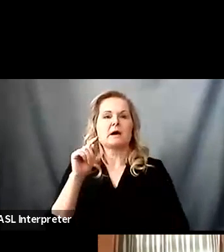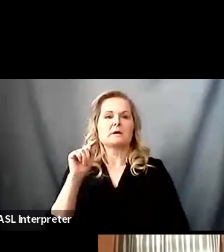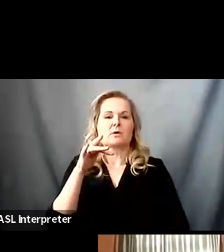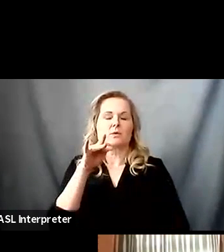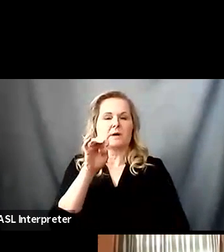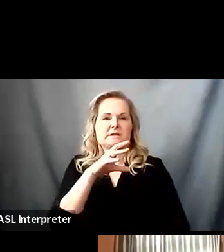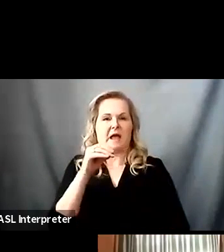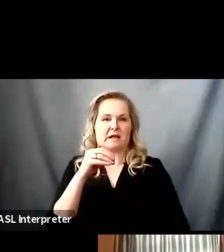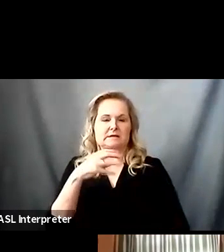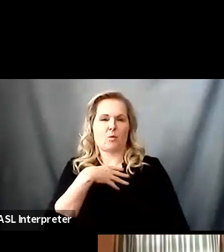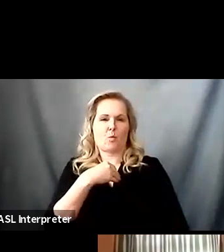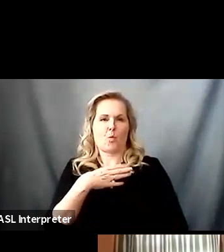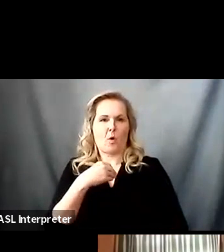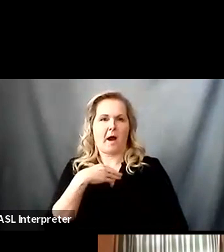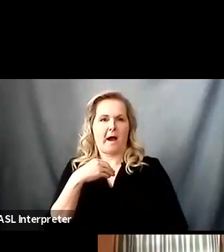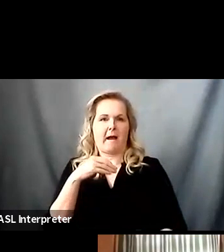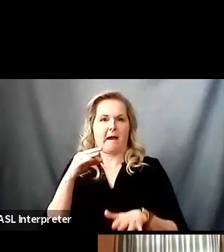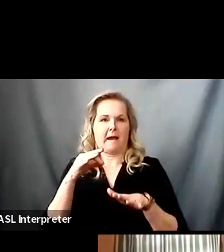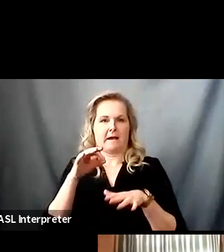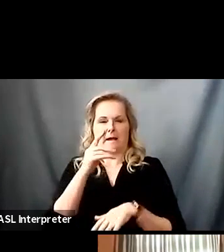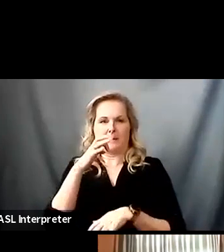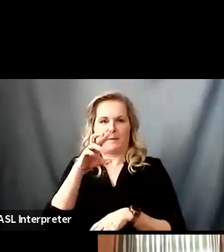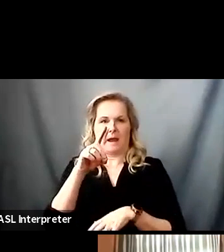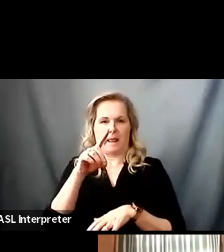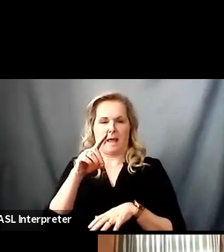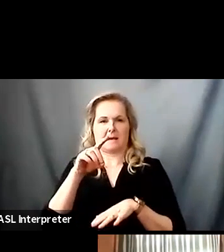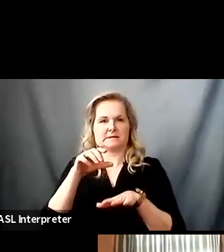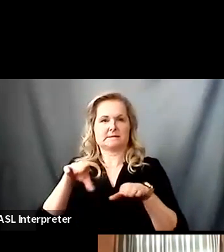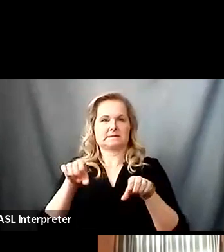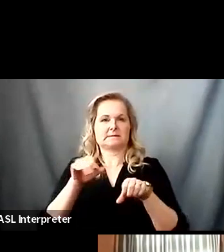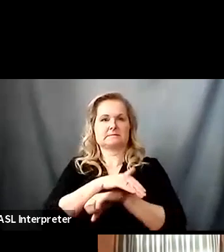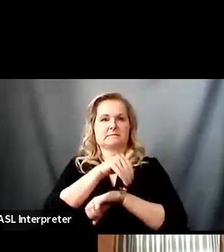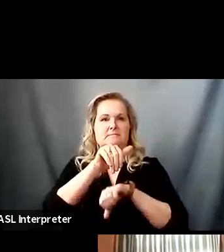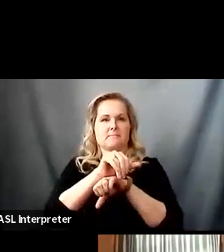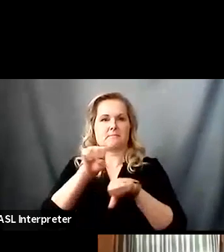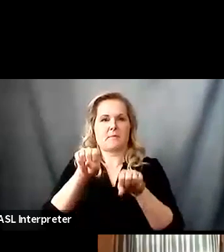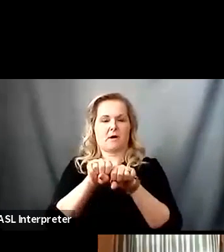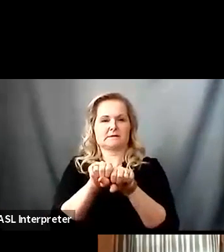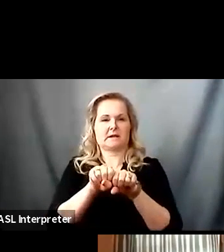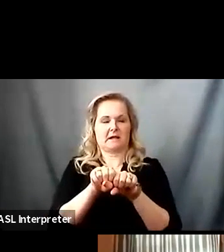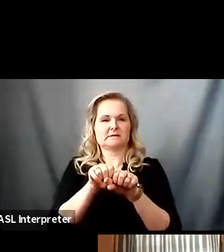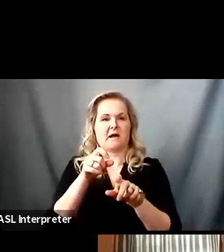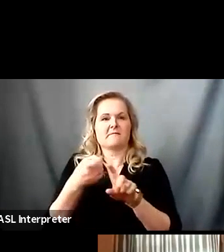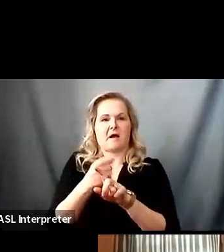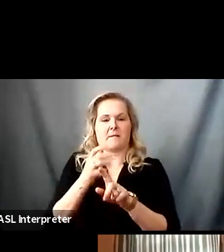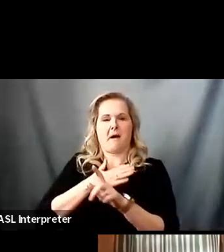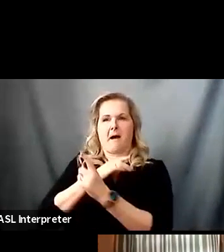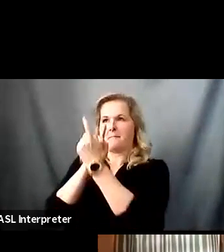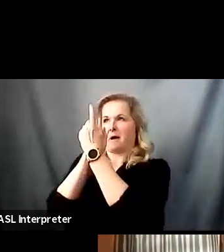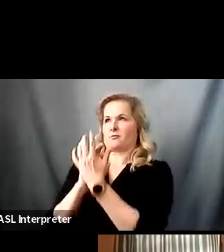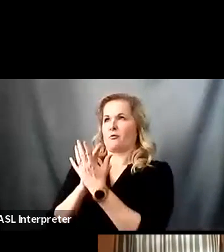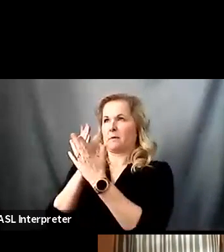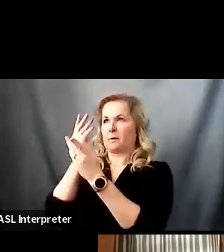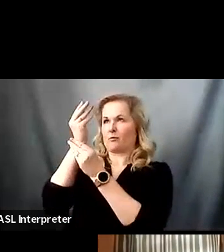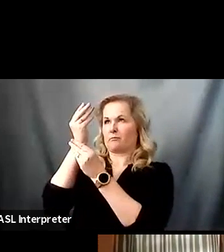moccasins that were a gift from a mentor to remind me to walk the path in a good way.